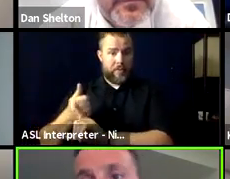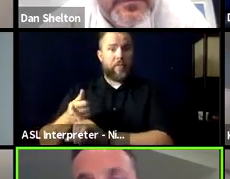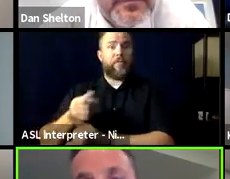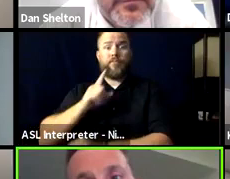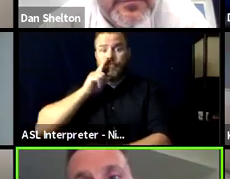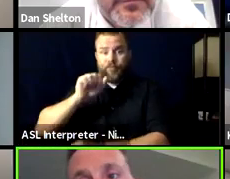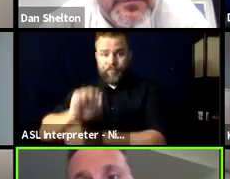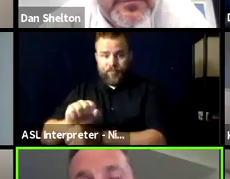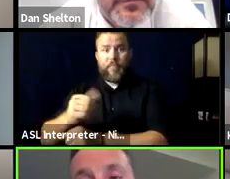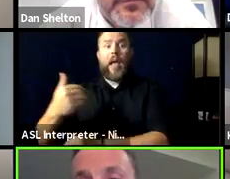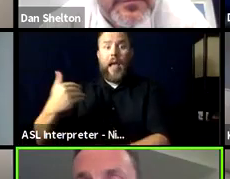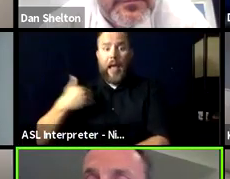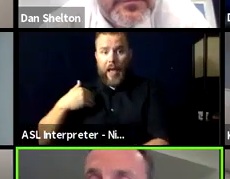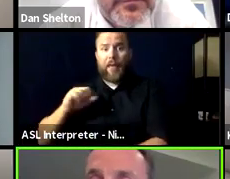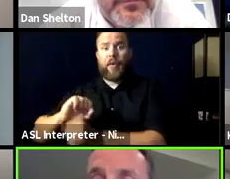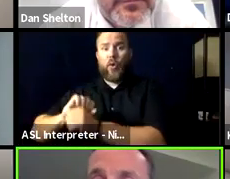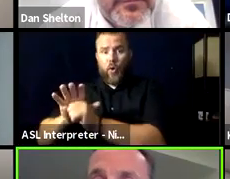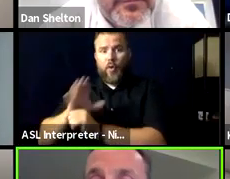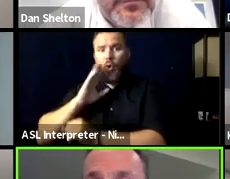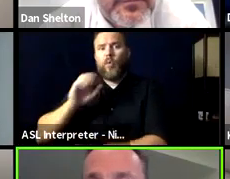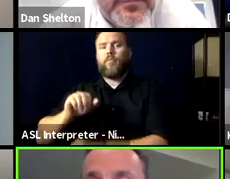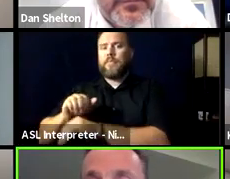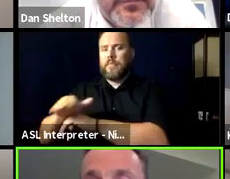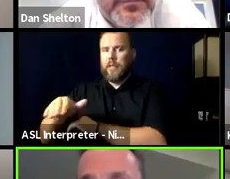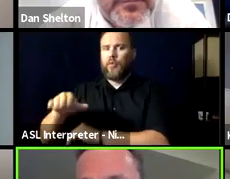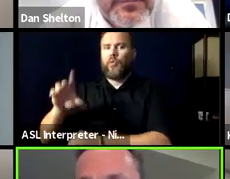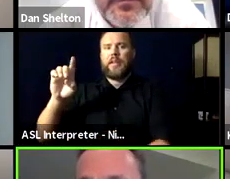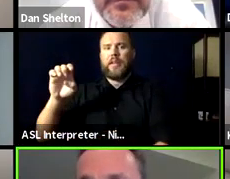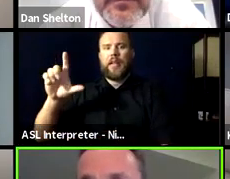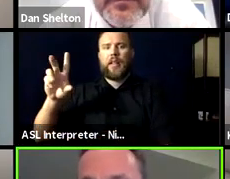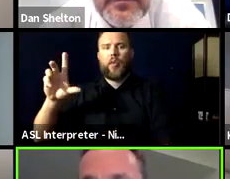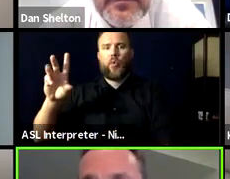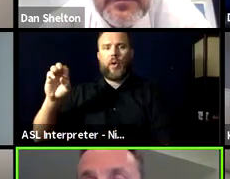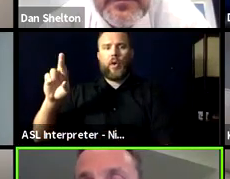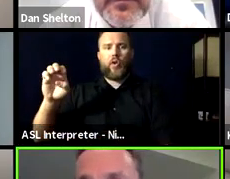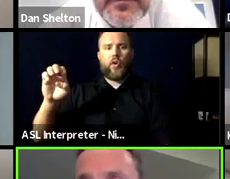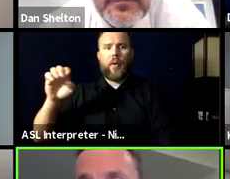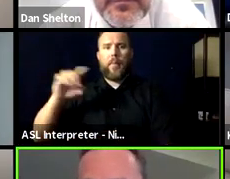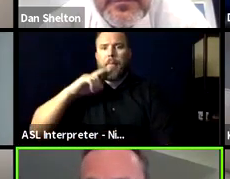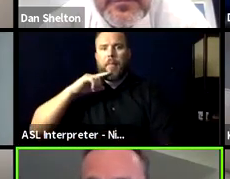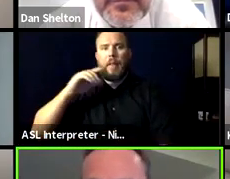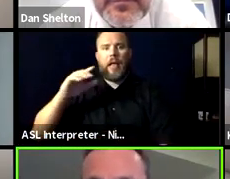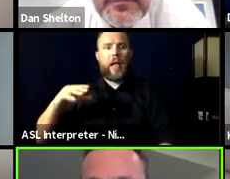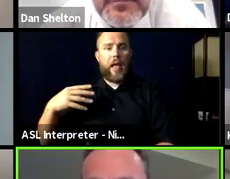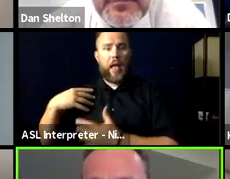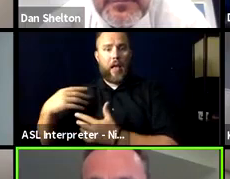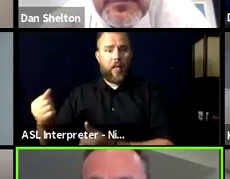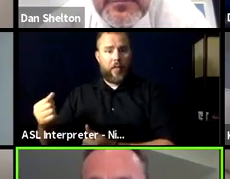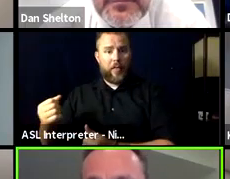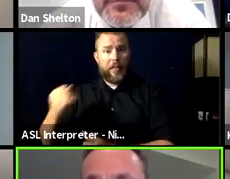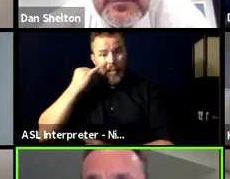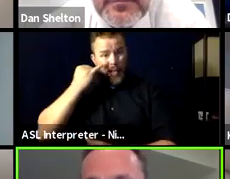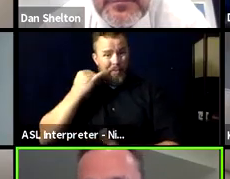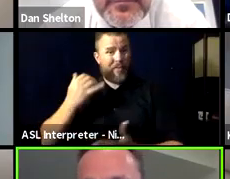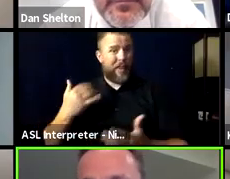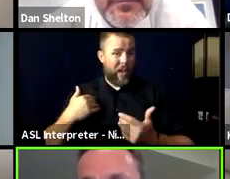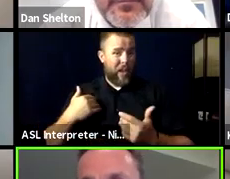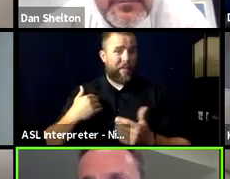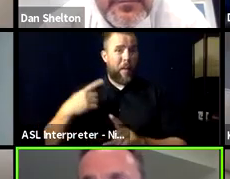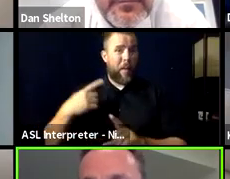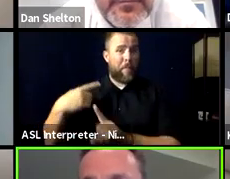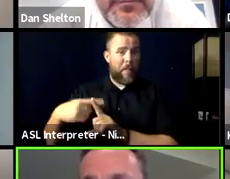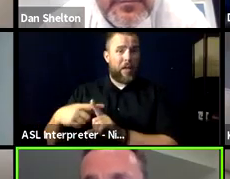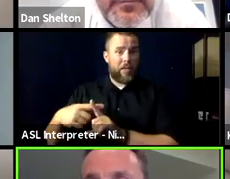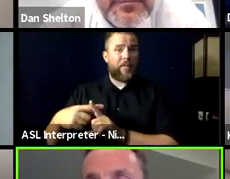Health, and they would pick up with that. So that would be part of kind of that disaster plan. When there is a positive test, it would go